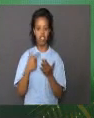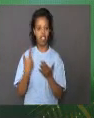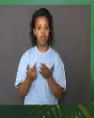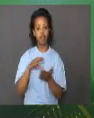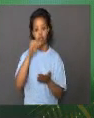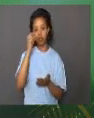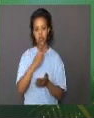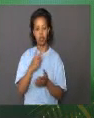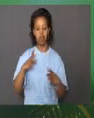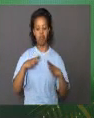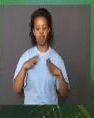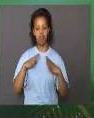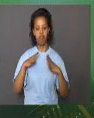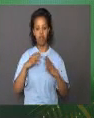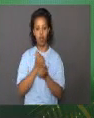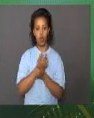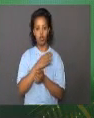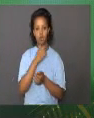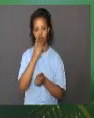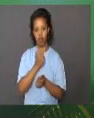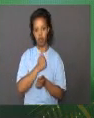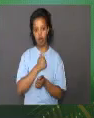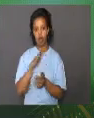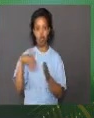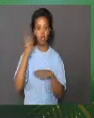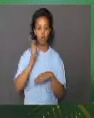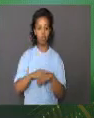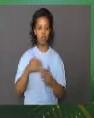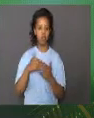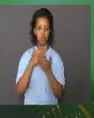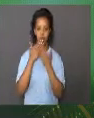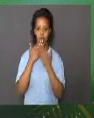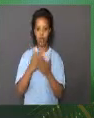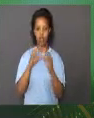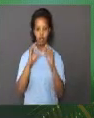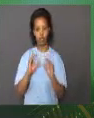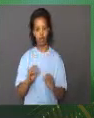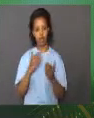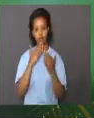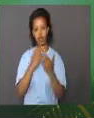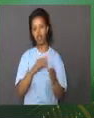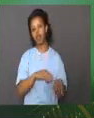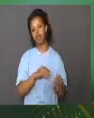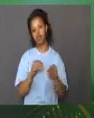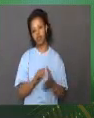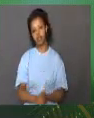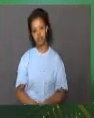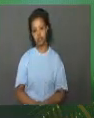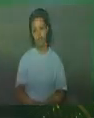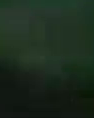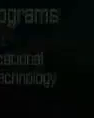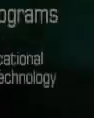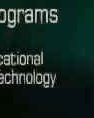lesson. Until next time, thank you, teacher. Thank you, students.